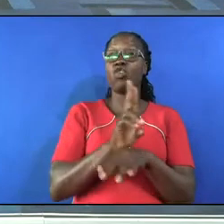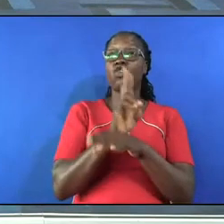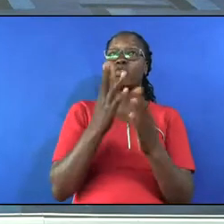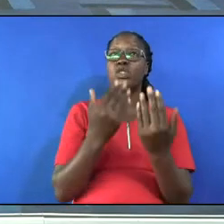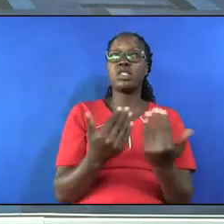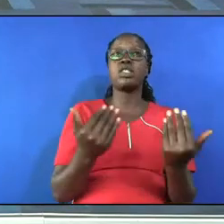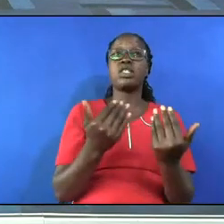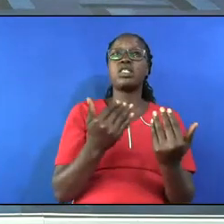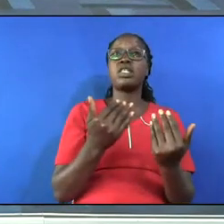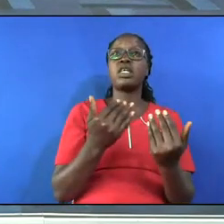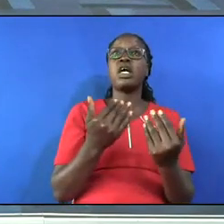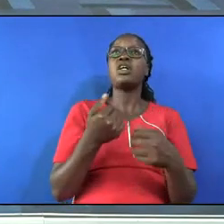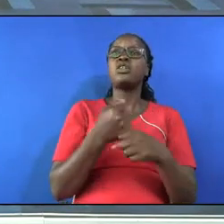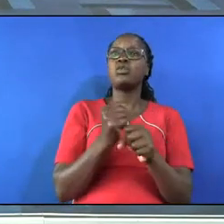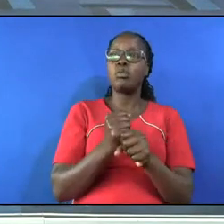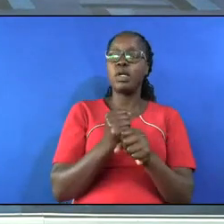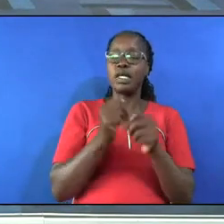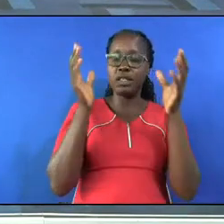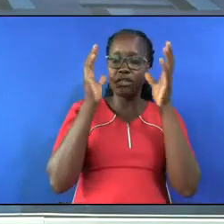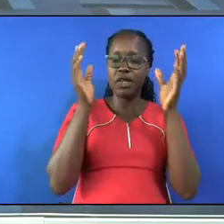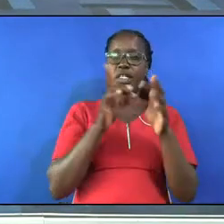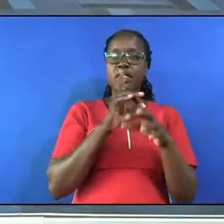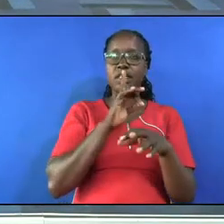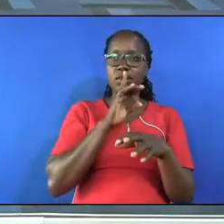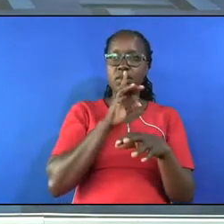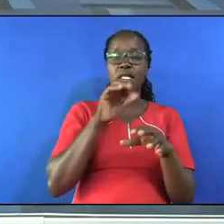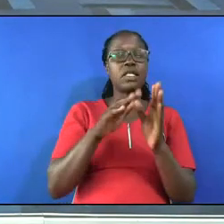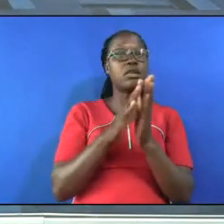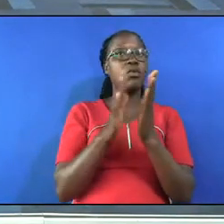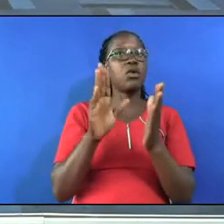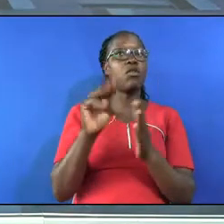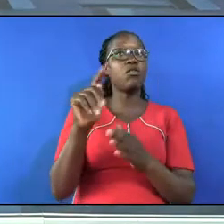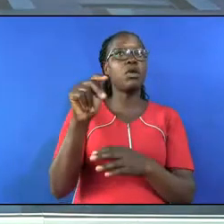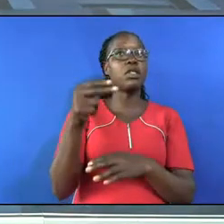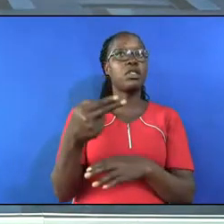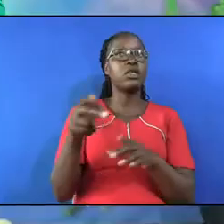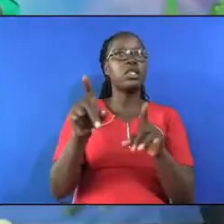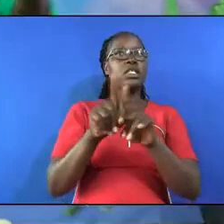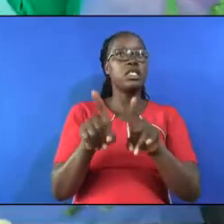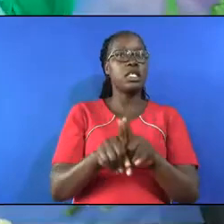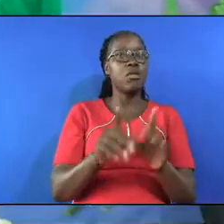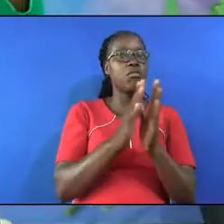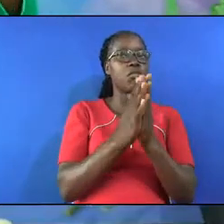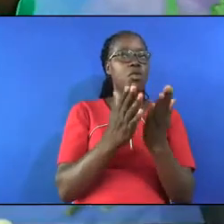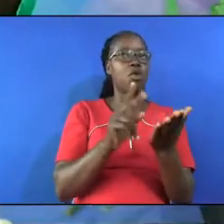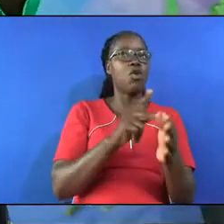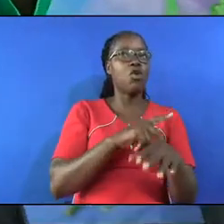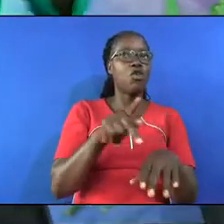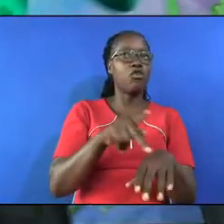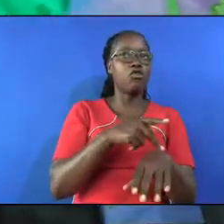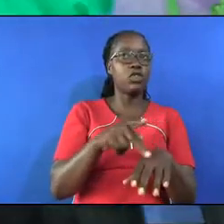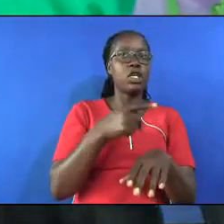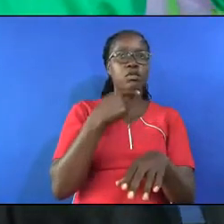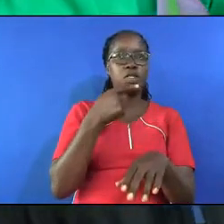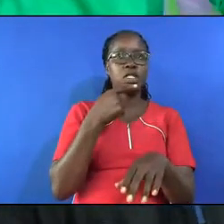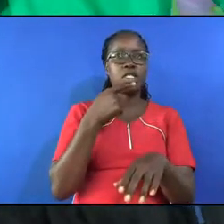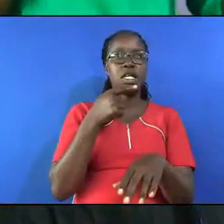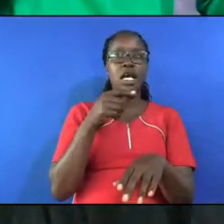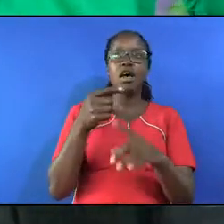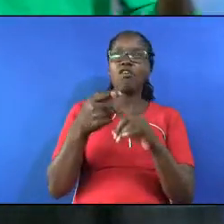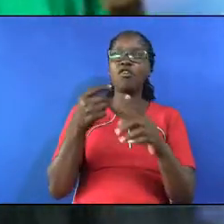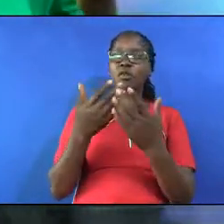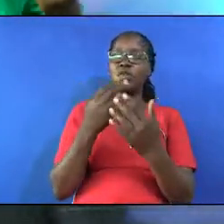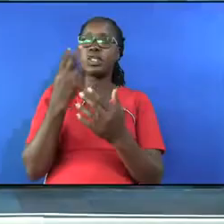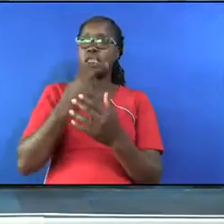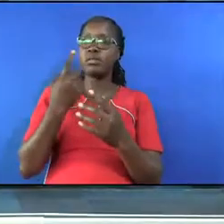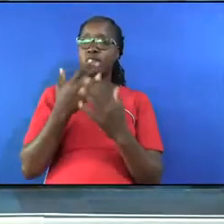children to silence the Pharisees in the book of Matthew. And just as the book of Psalms says, he out of the